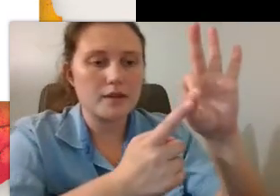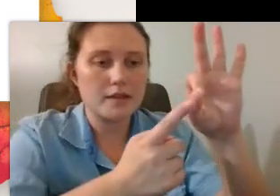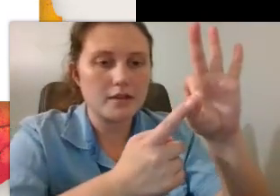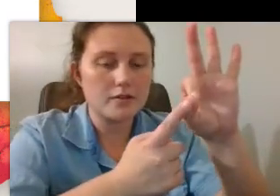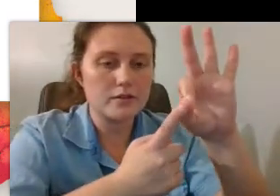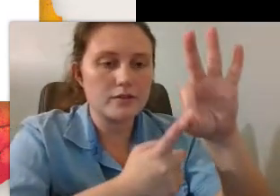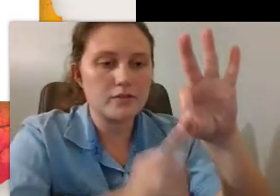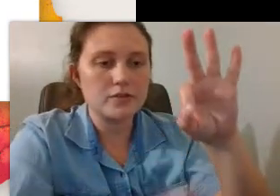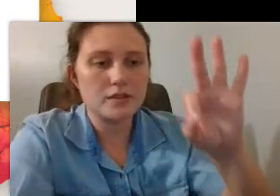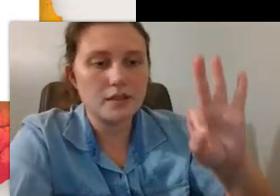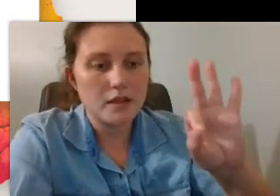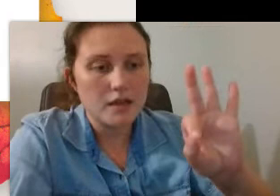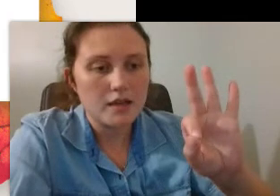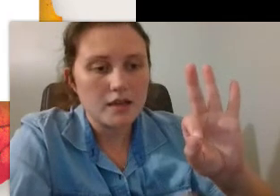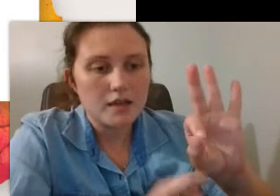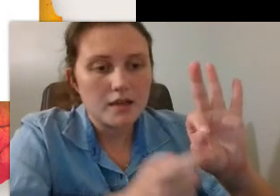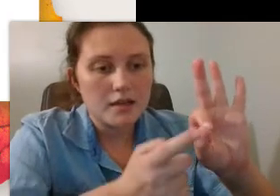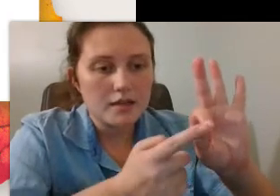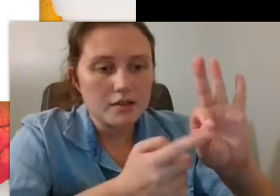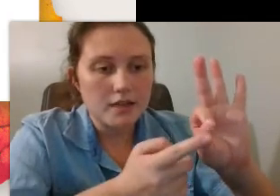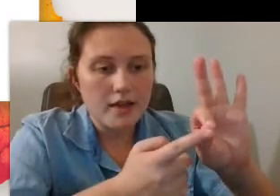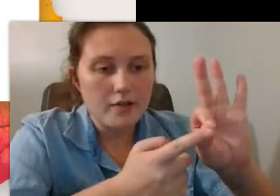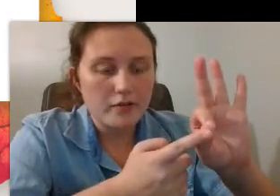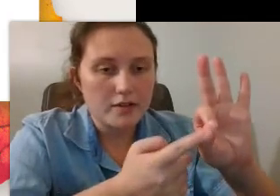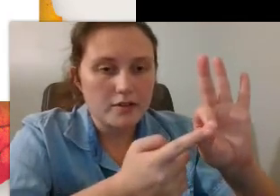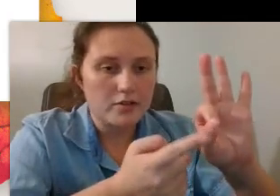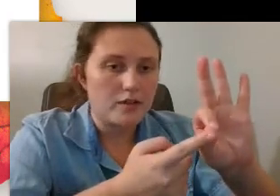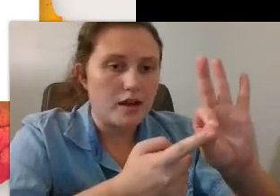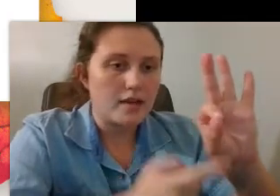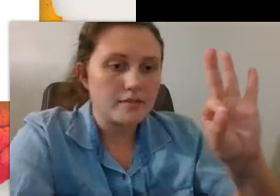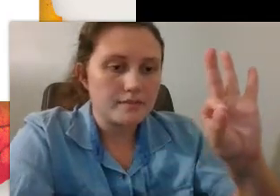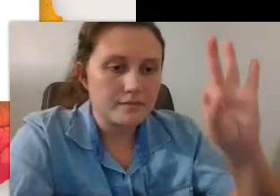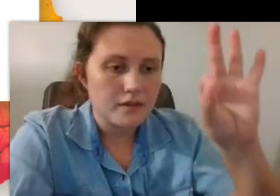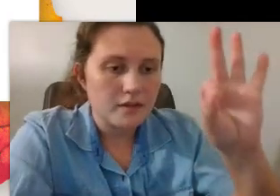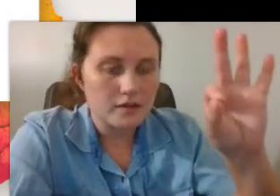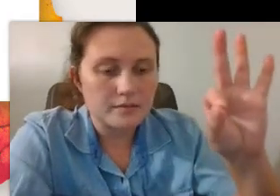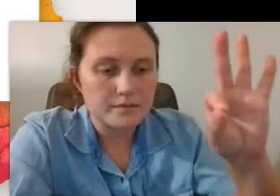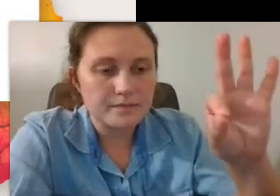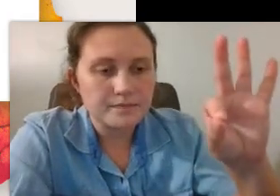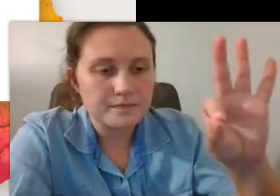That's why it can get a little confusing because it looks like F and it's also 9.